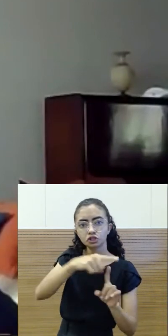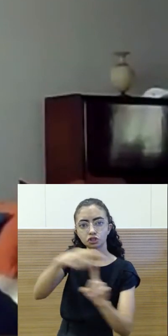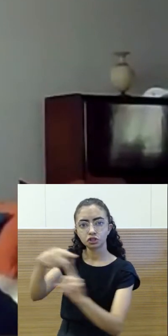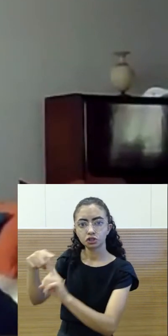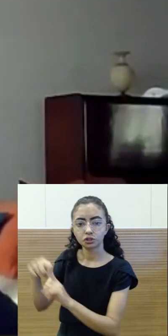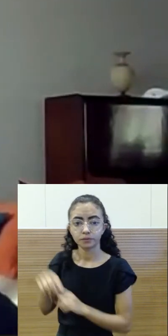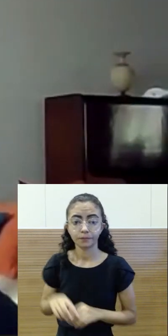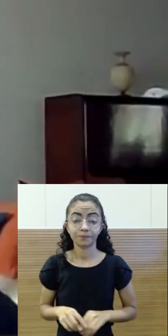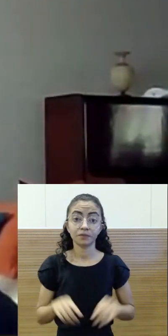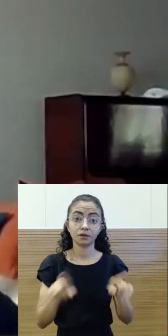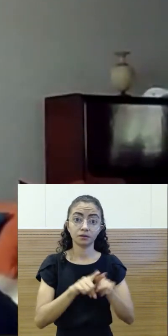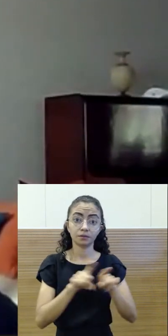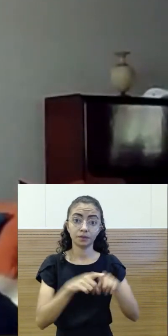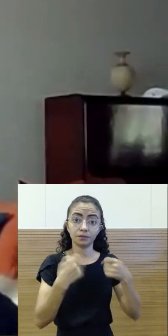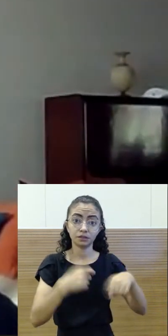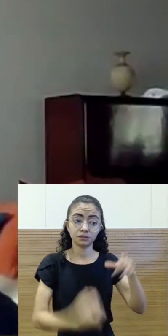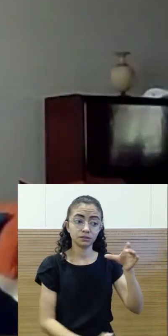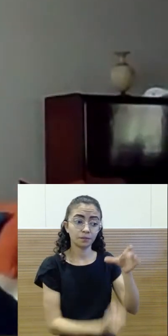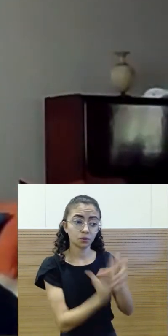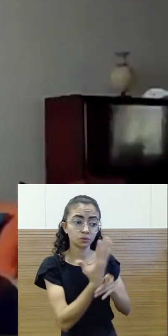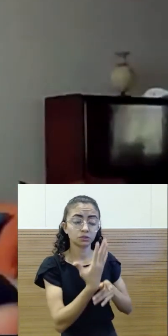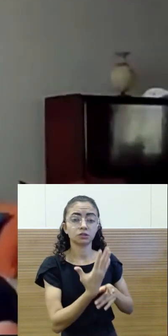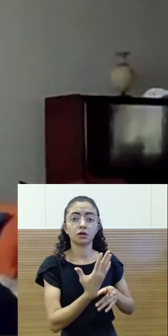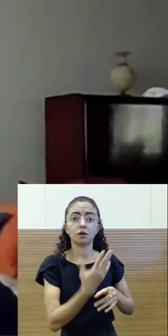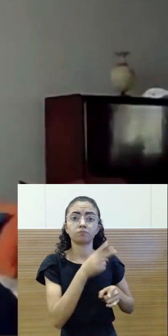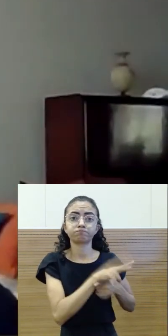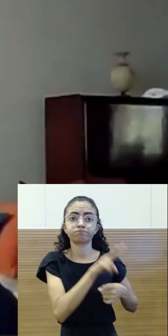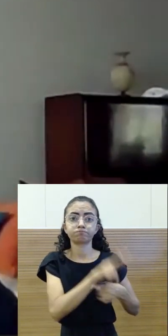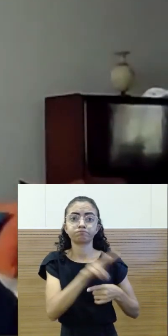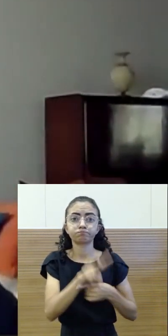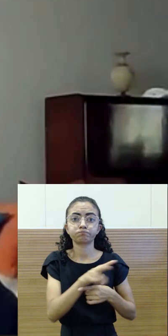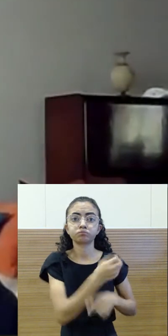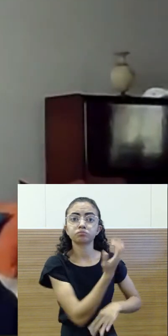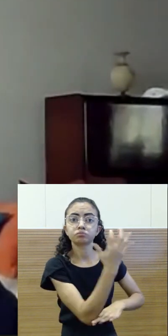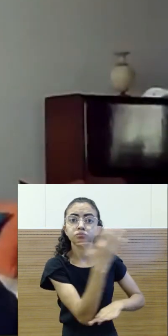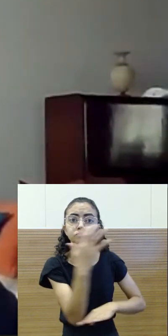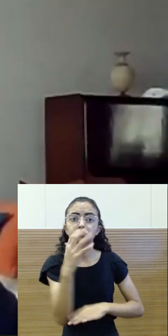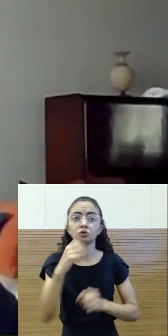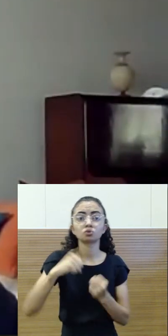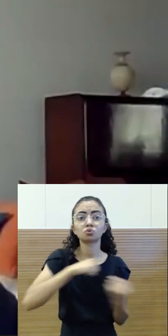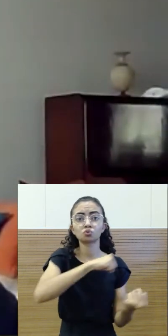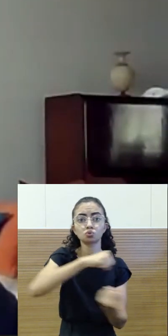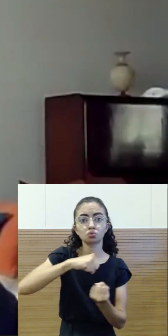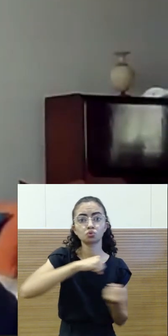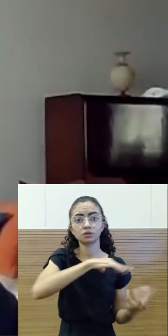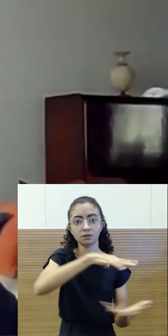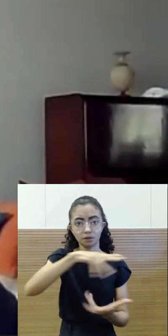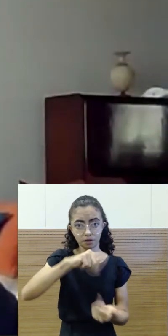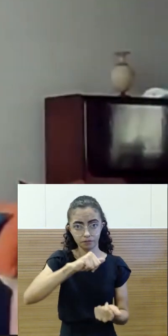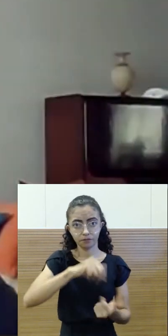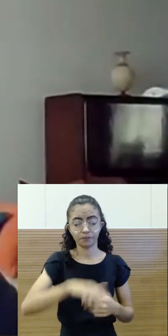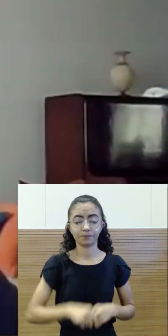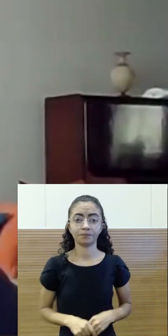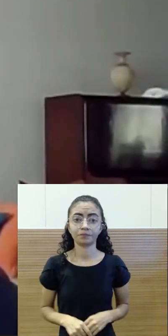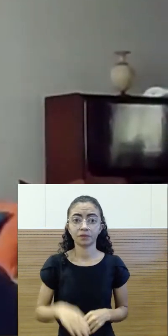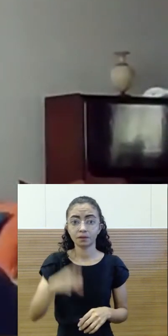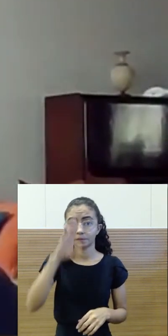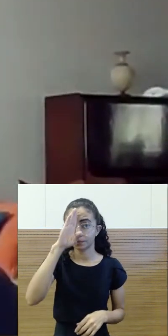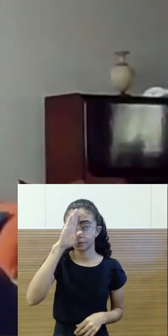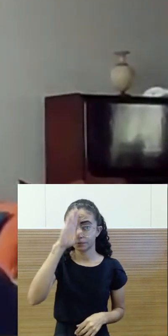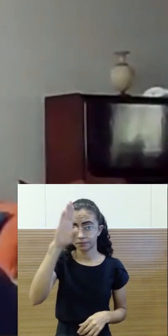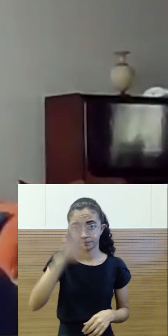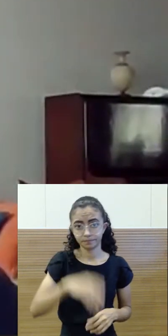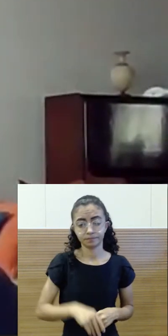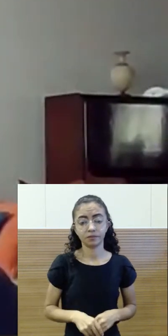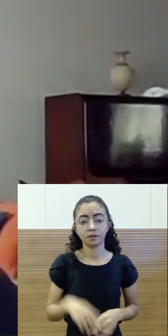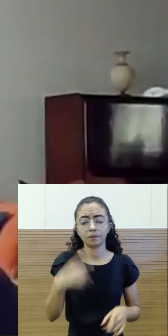foods are important, and these foods must be produced sustainably and preferably by agroecology,